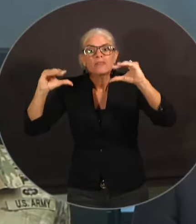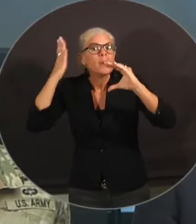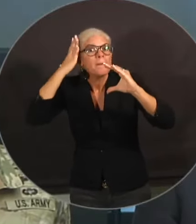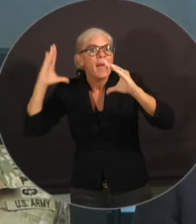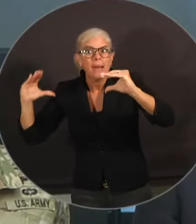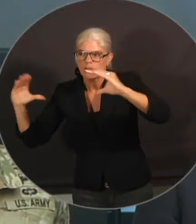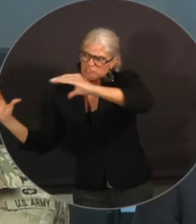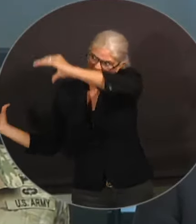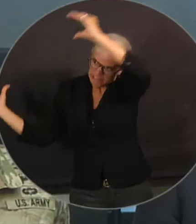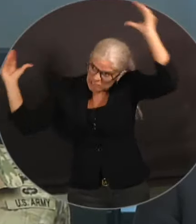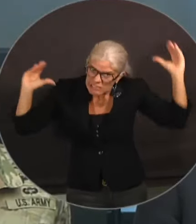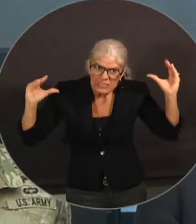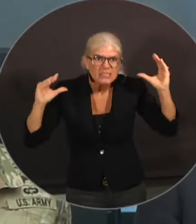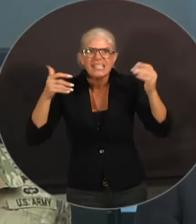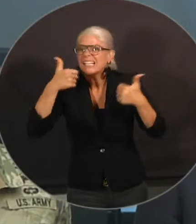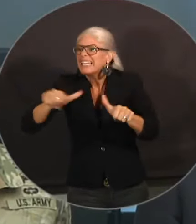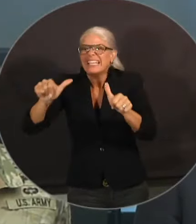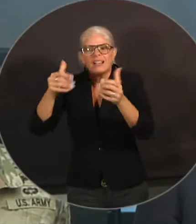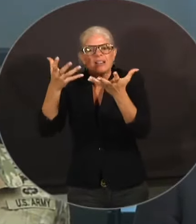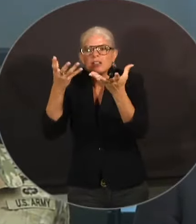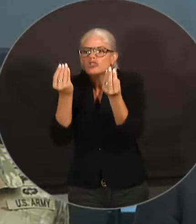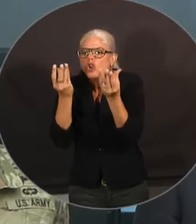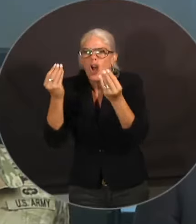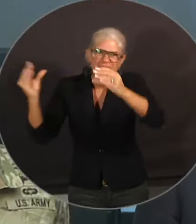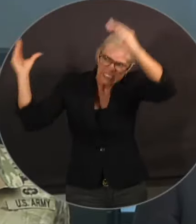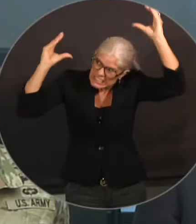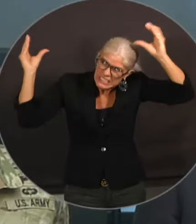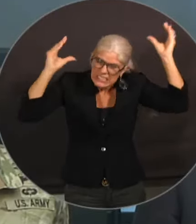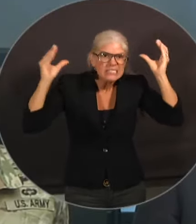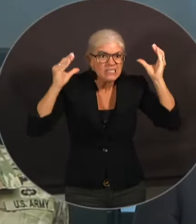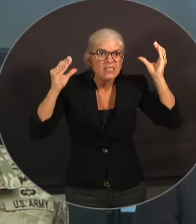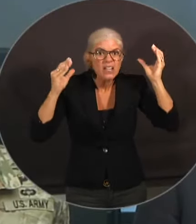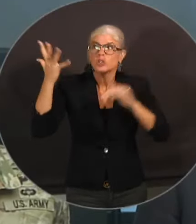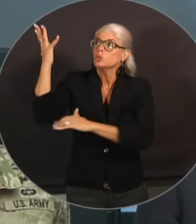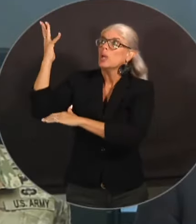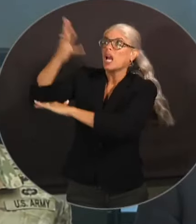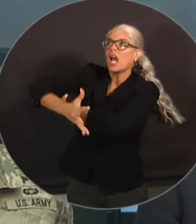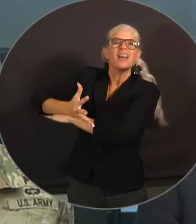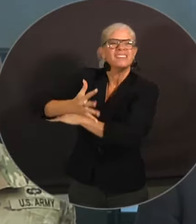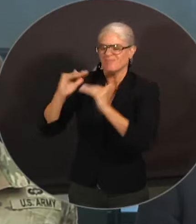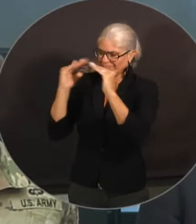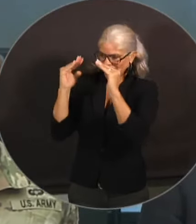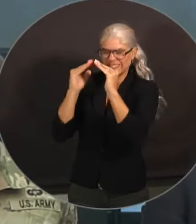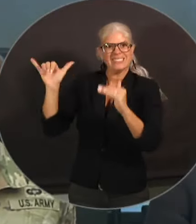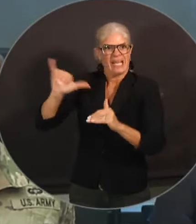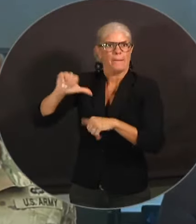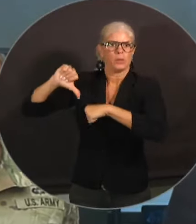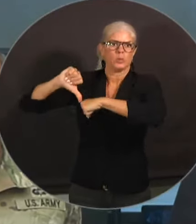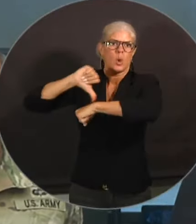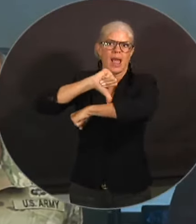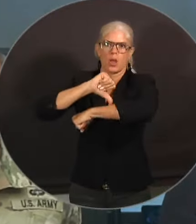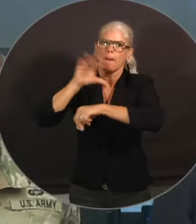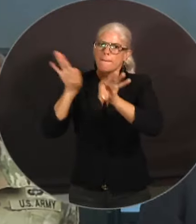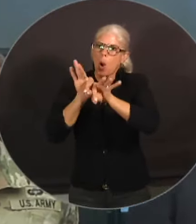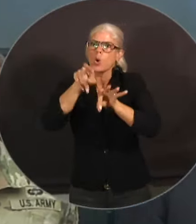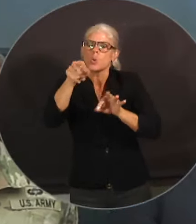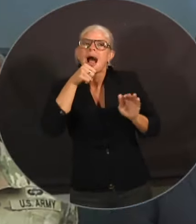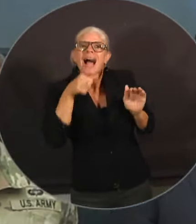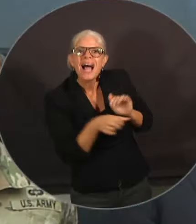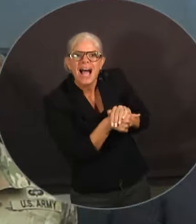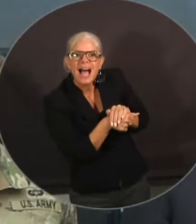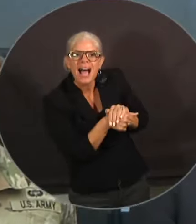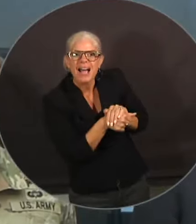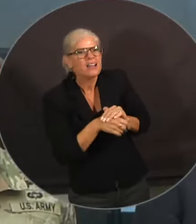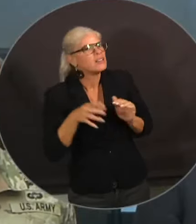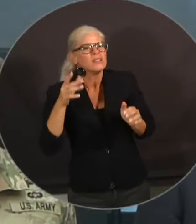comforter, maybe a very, very small thin mattress, get to that point, put it over the top of yourselves, and hunker down there. Treat